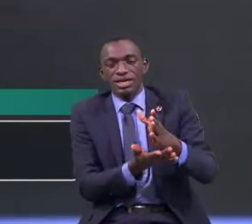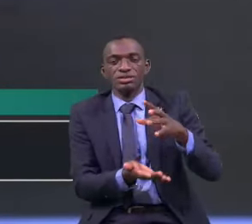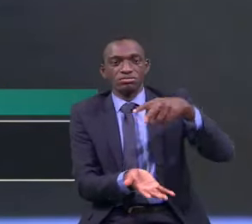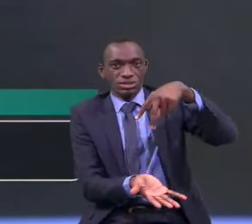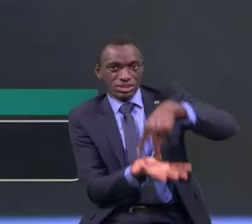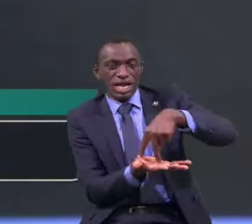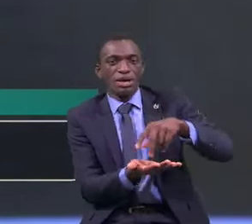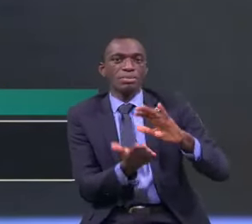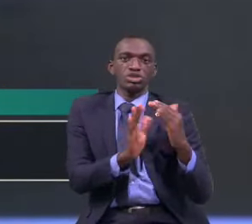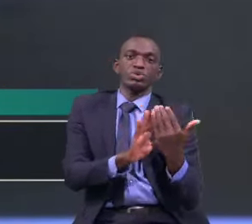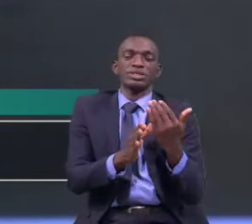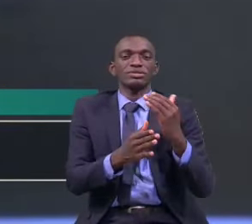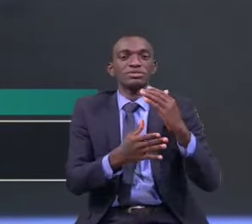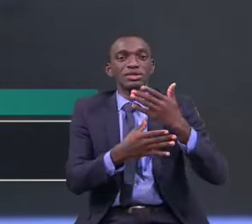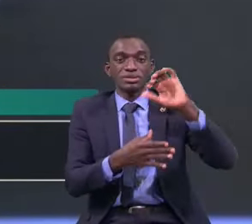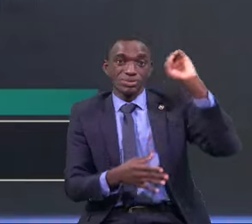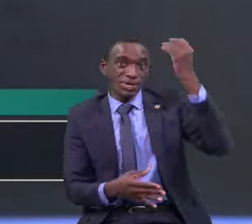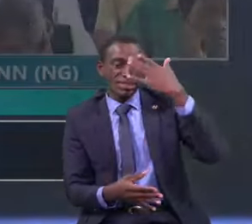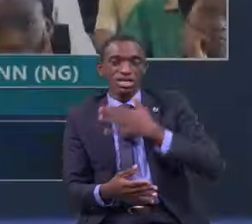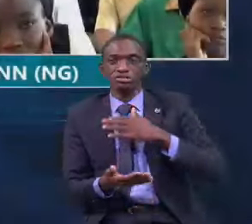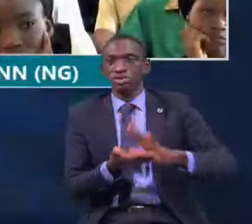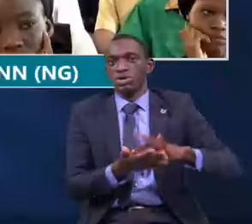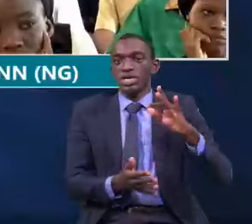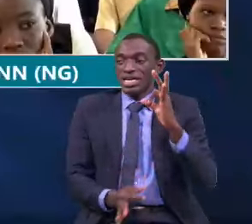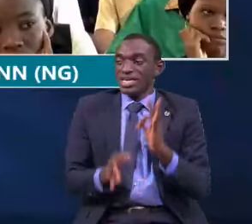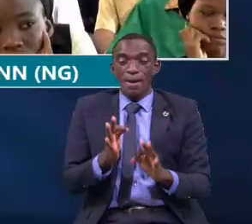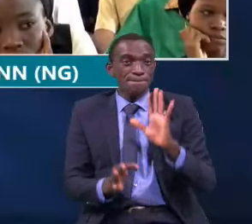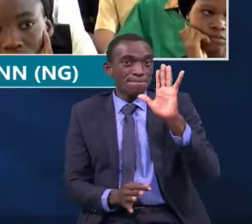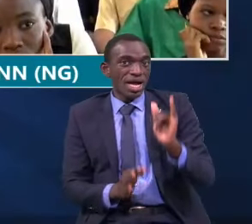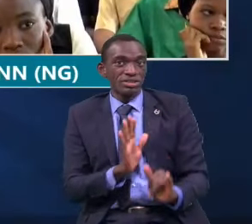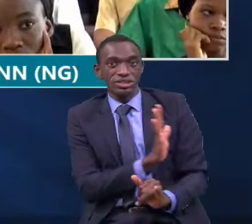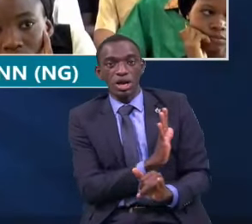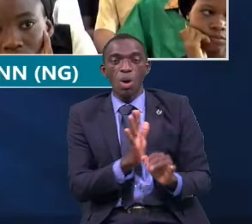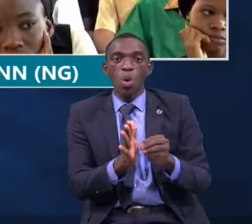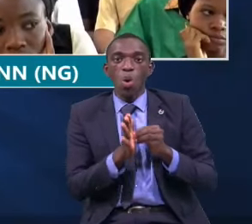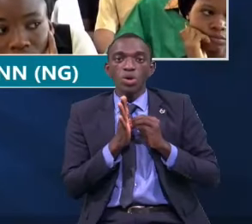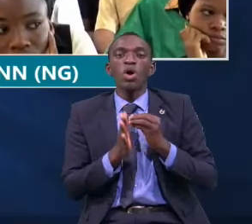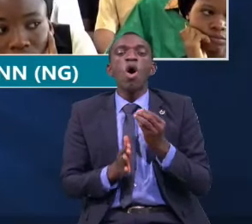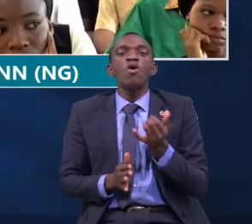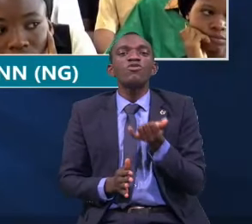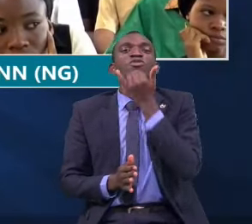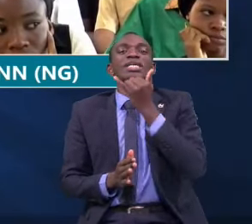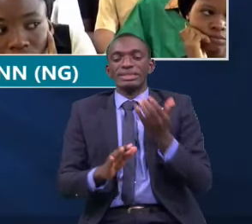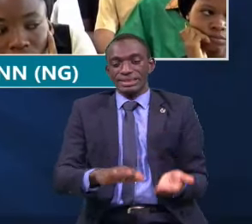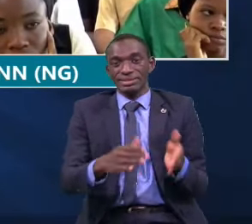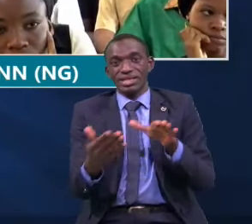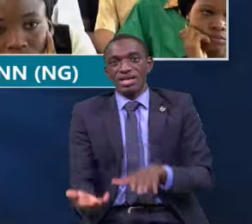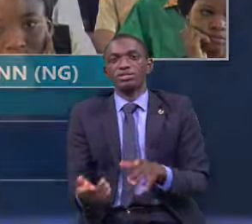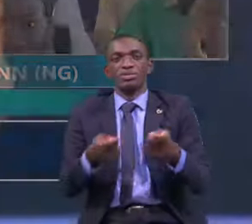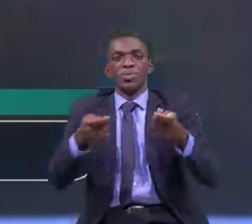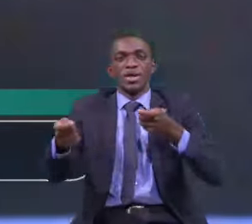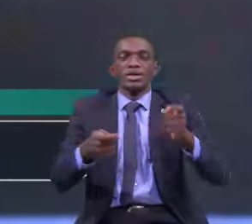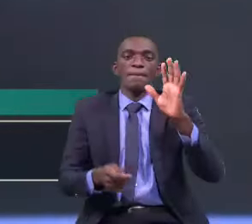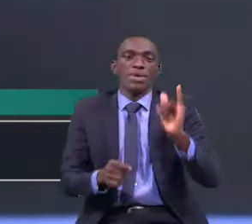if by one man's offense, death reigned by one, much more